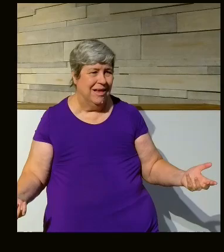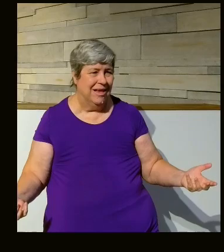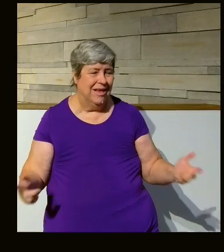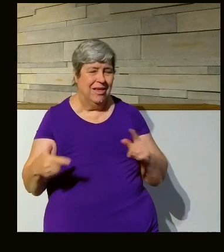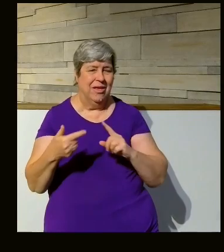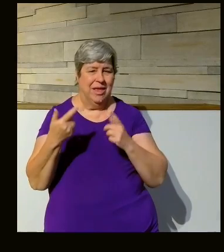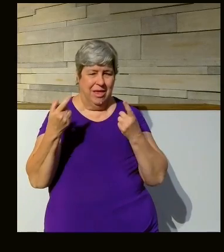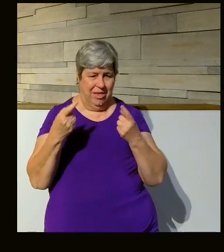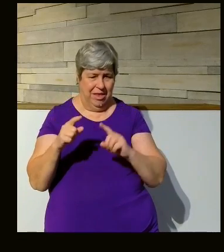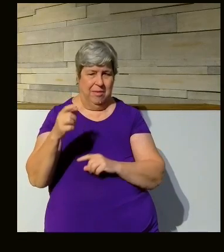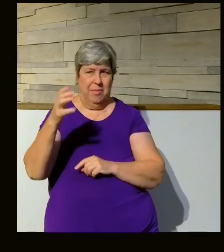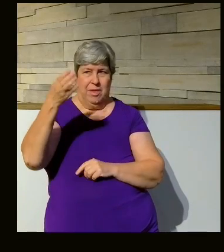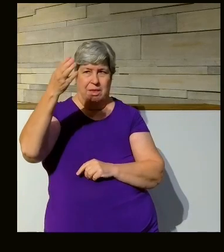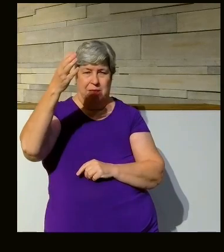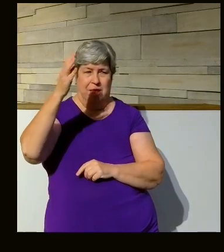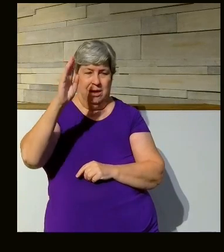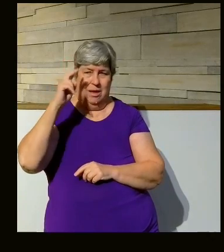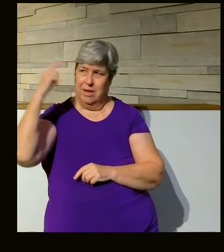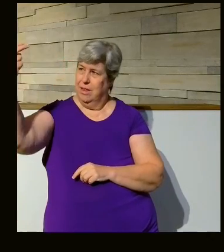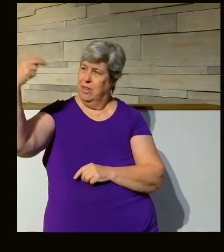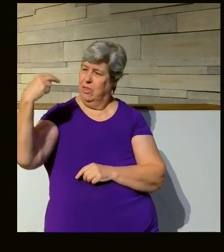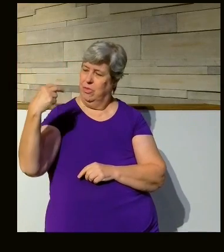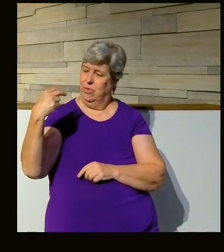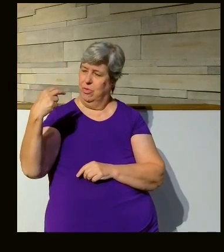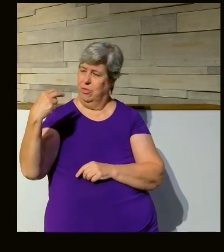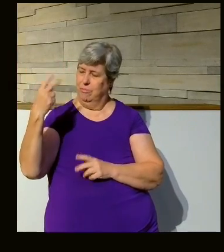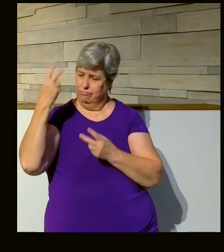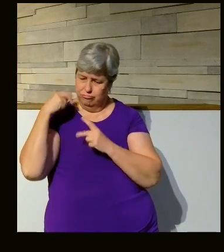Folks, when God looks at us,